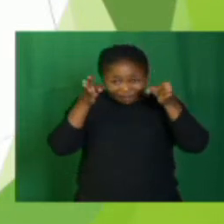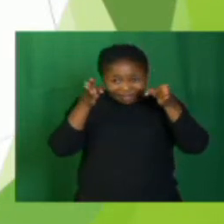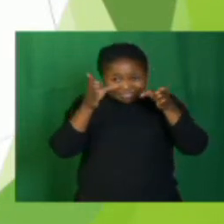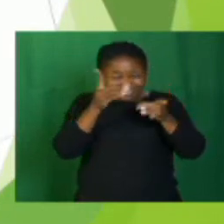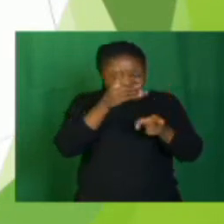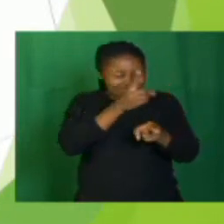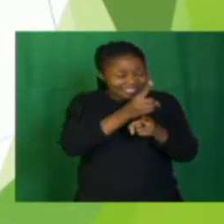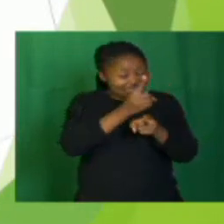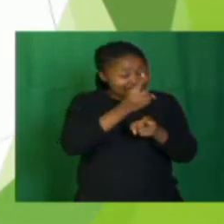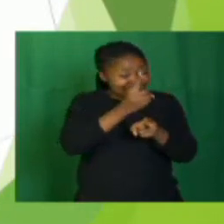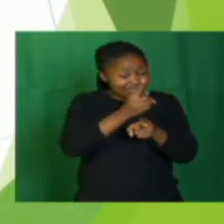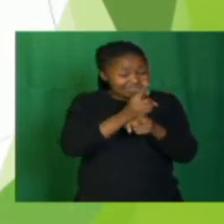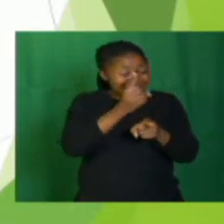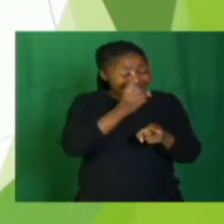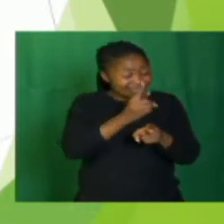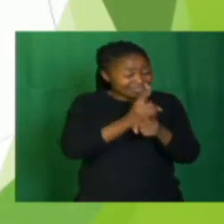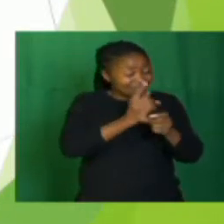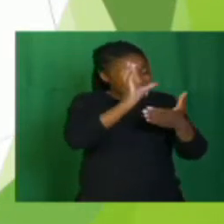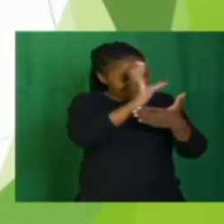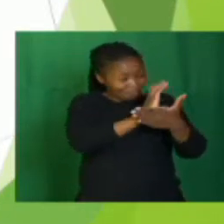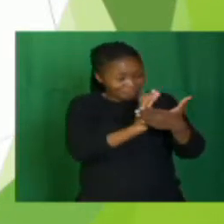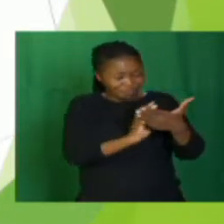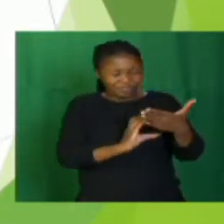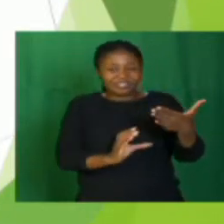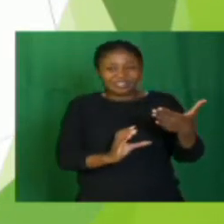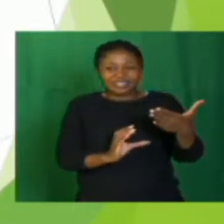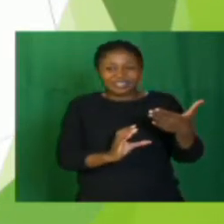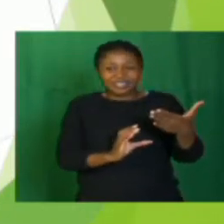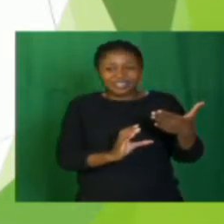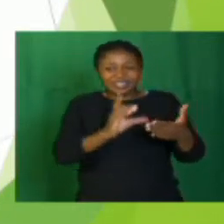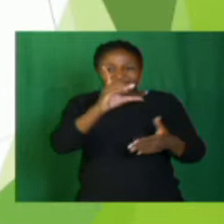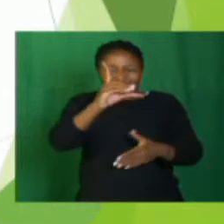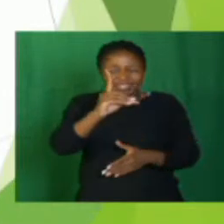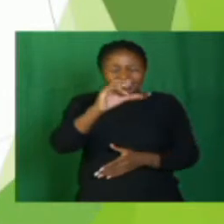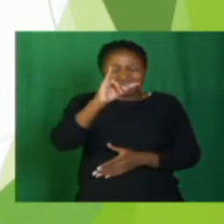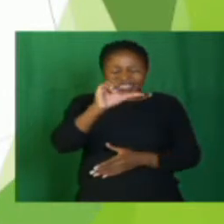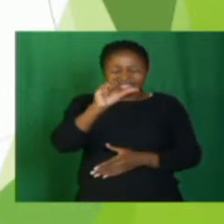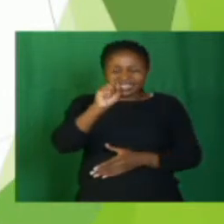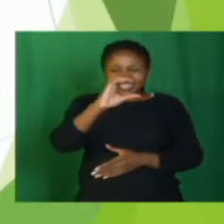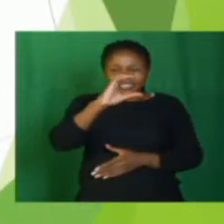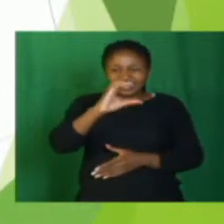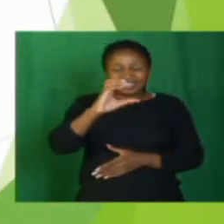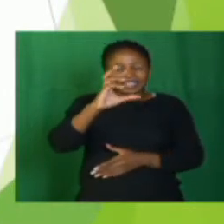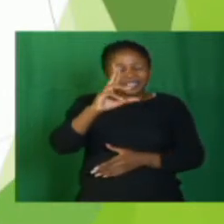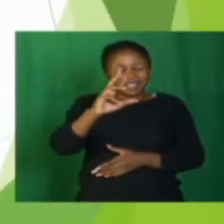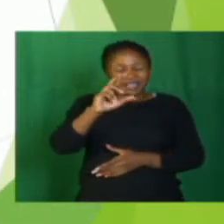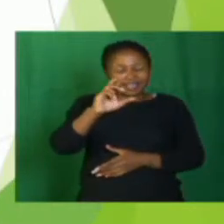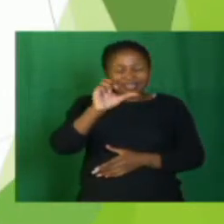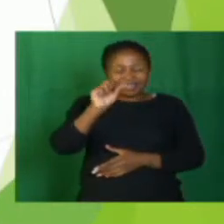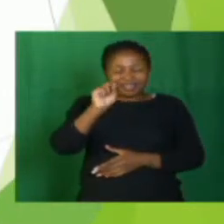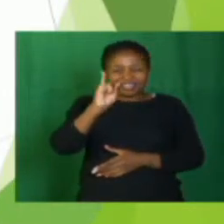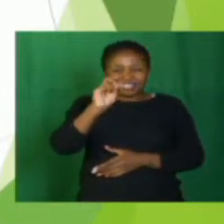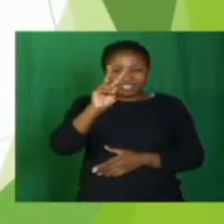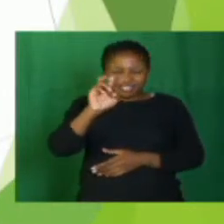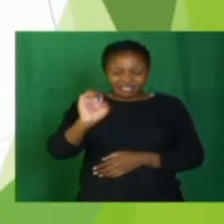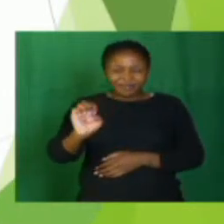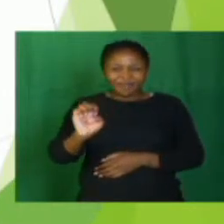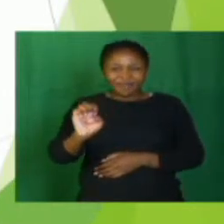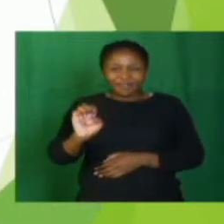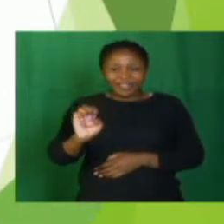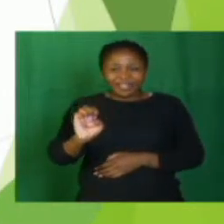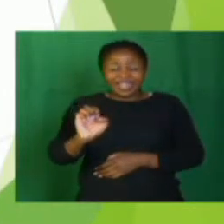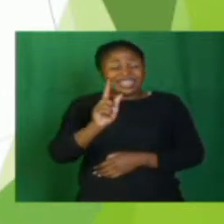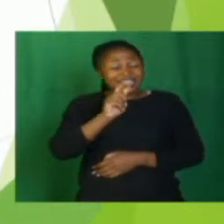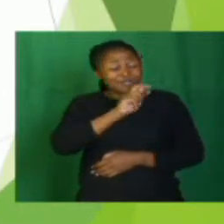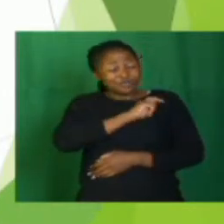all other essays or compositions, you will have a what? An introduction. In discursive